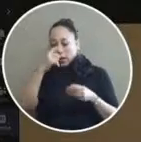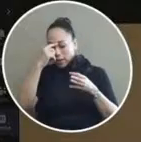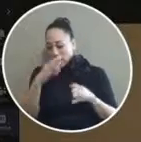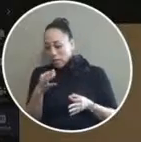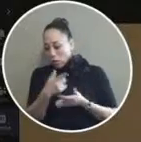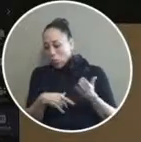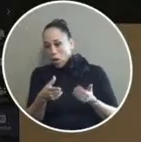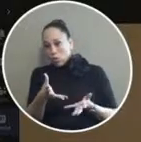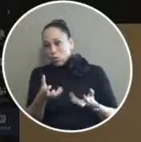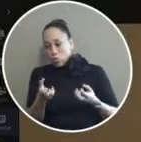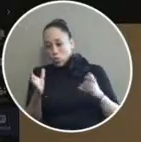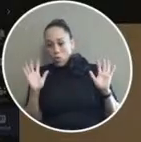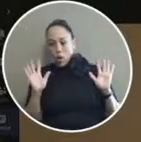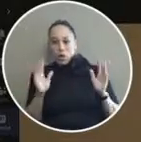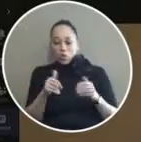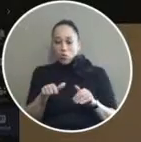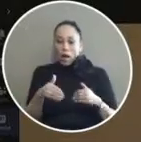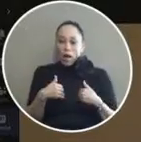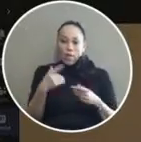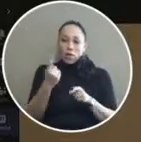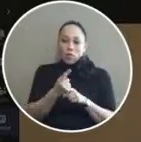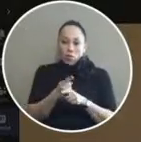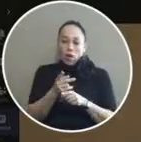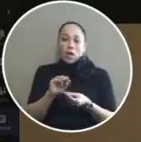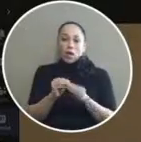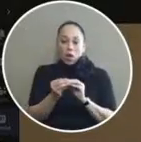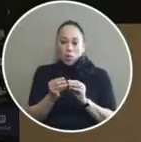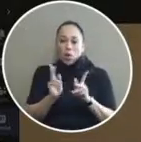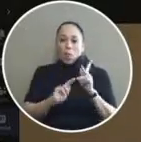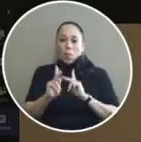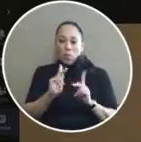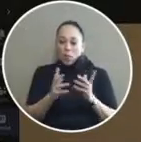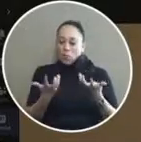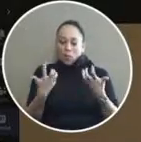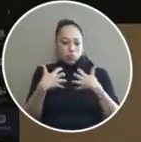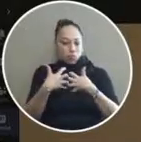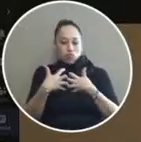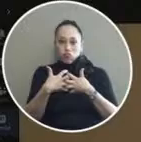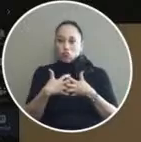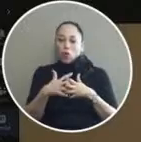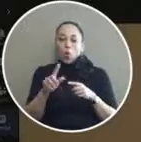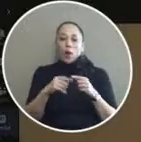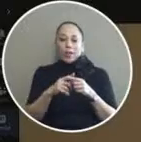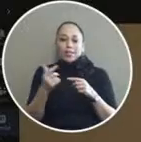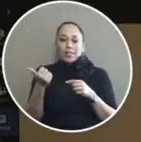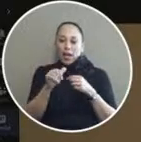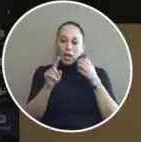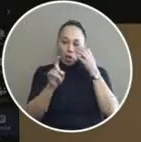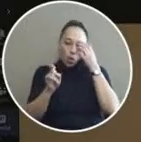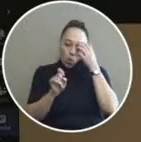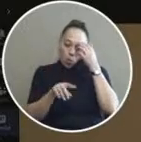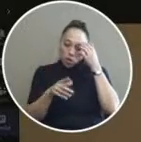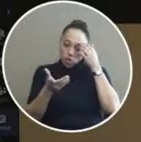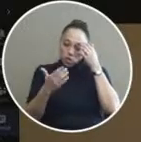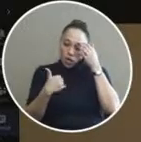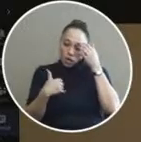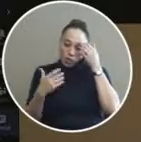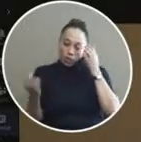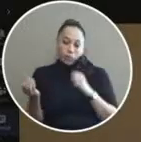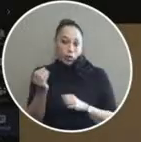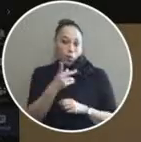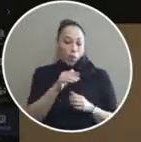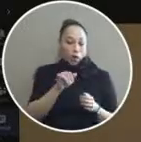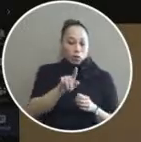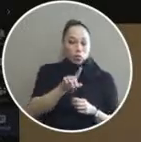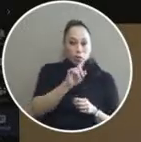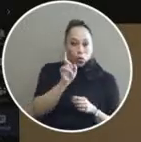to if you have the right number of votes. And we've been very accommodating when it comes to any questions that you have. Now, back to your question